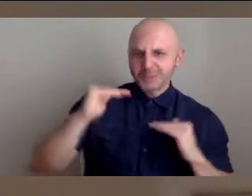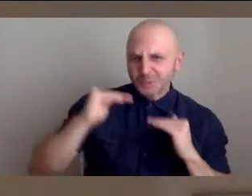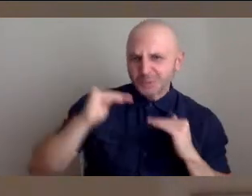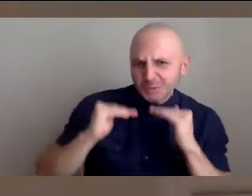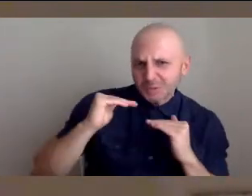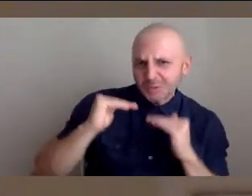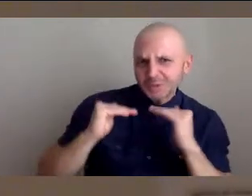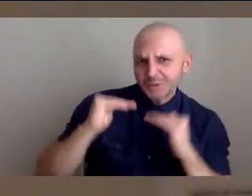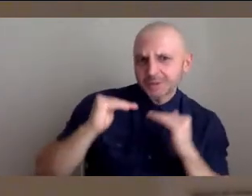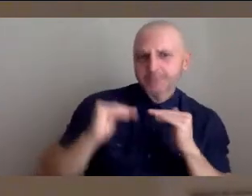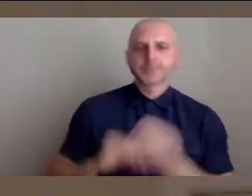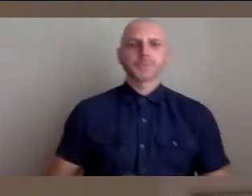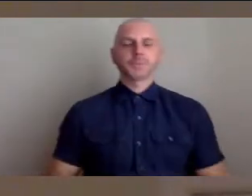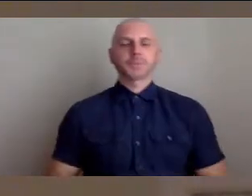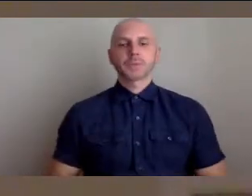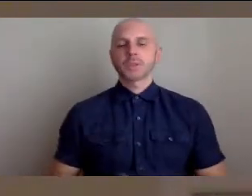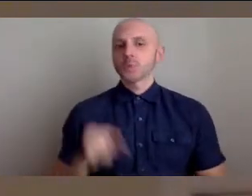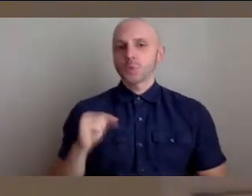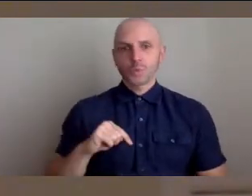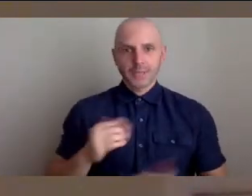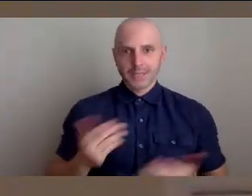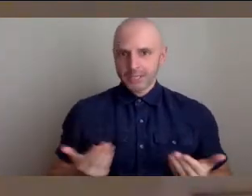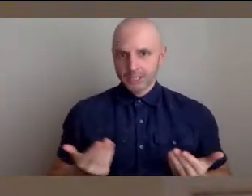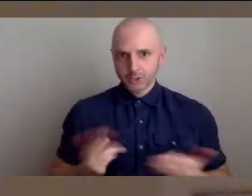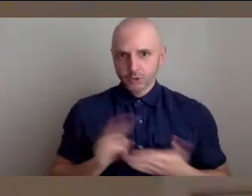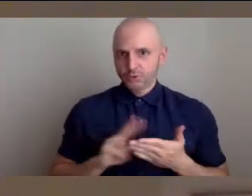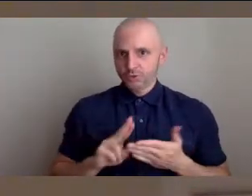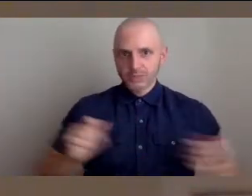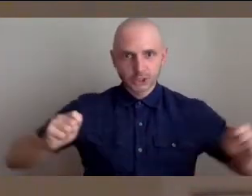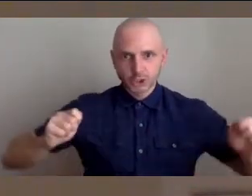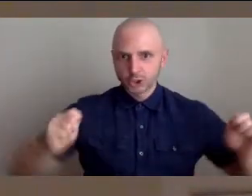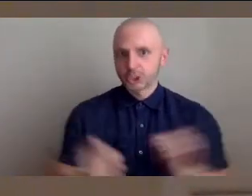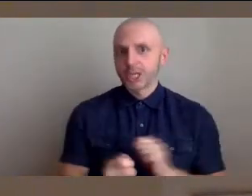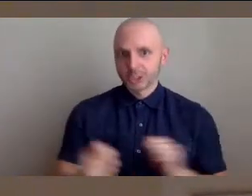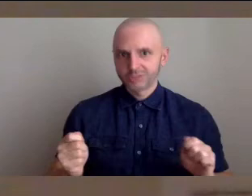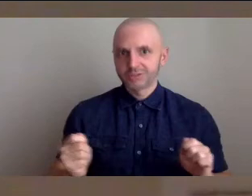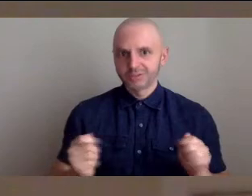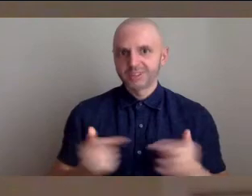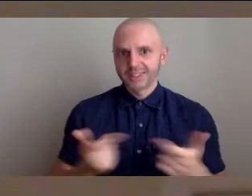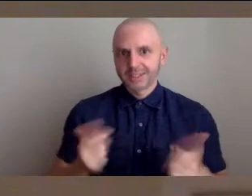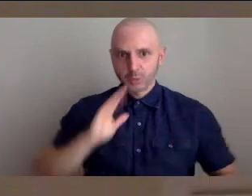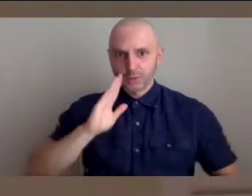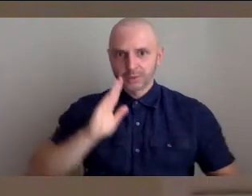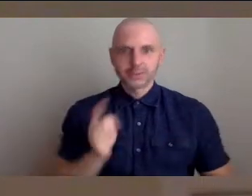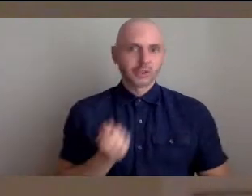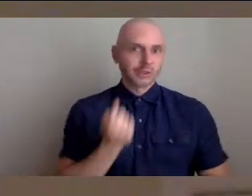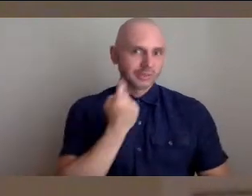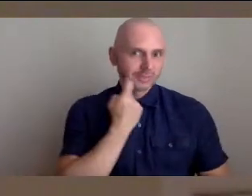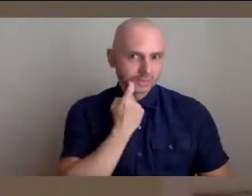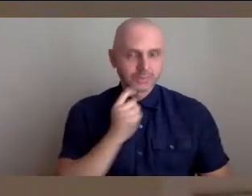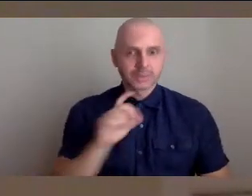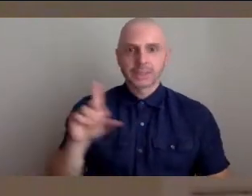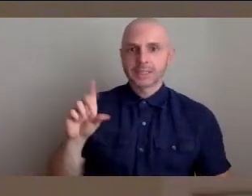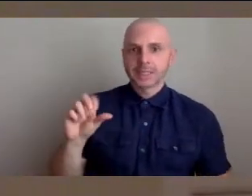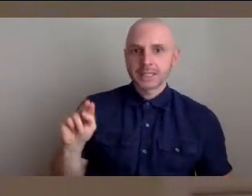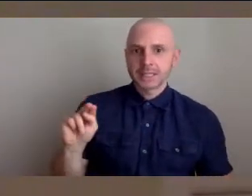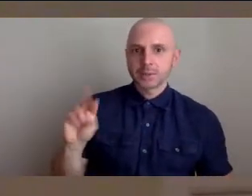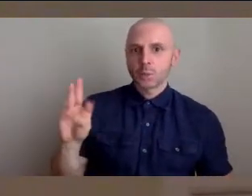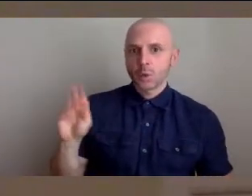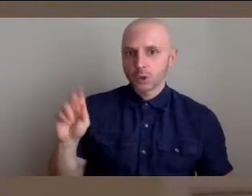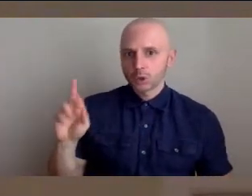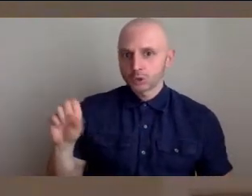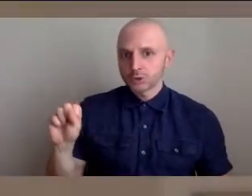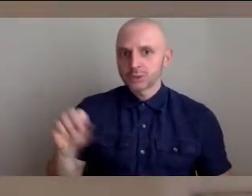these unprecedented circumstances. For instance, just this Wednesday night, Dean Walters, Assistant Dean Drew, who isn't here on the call